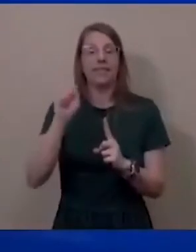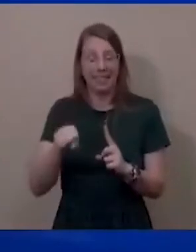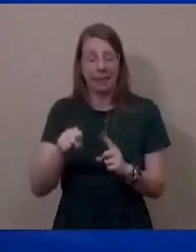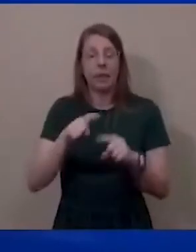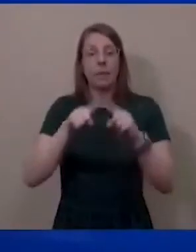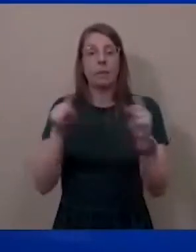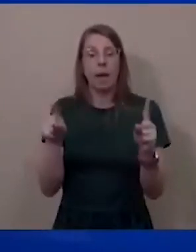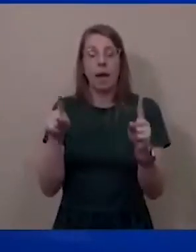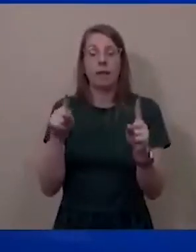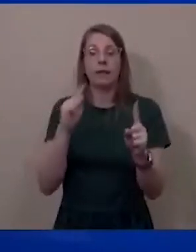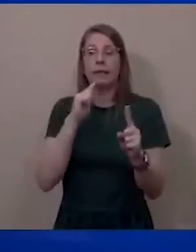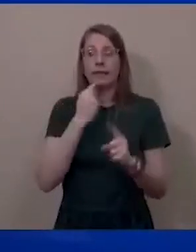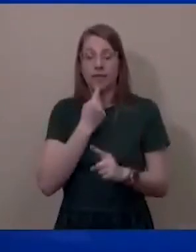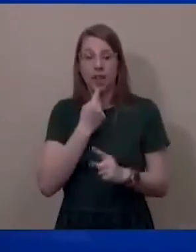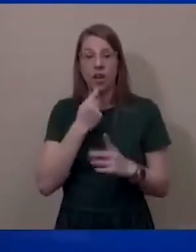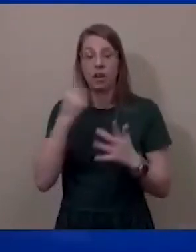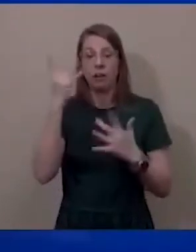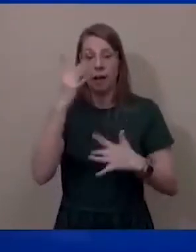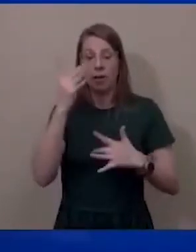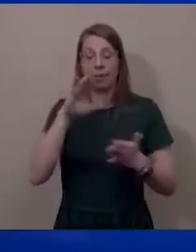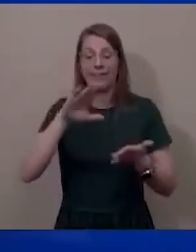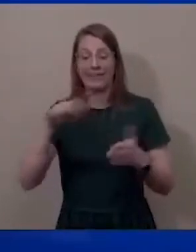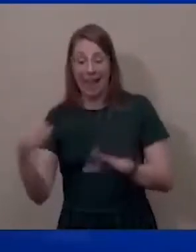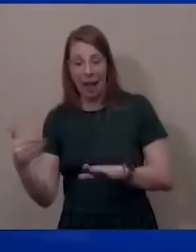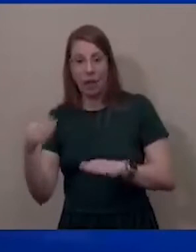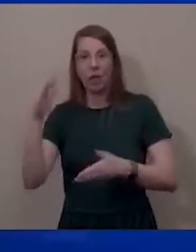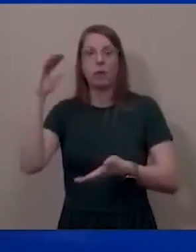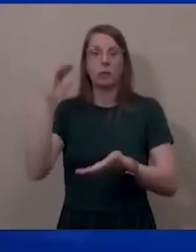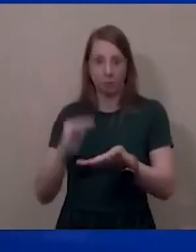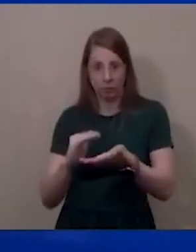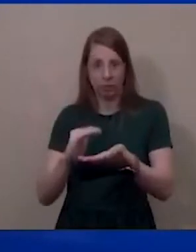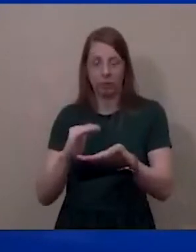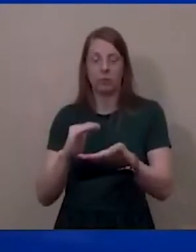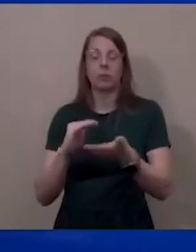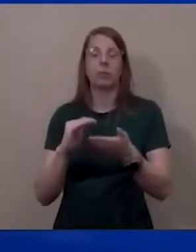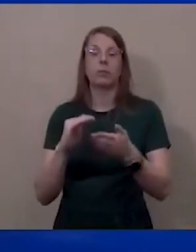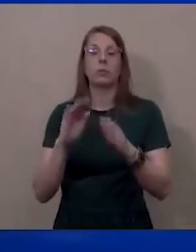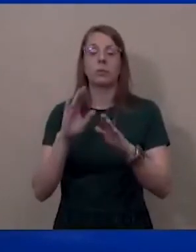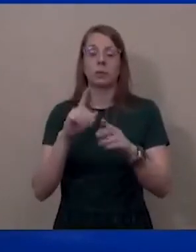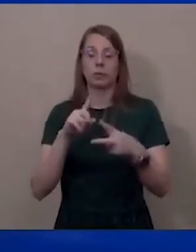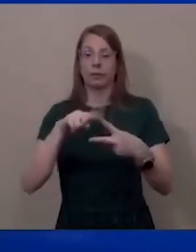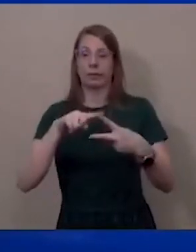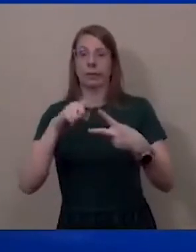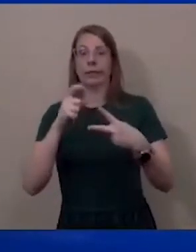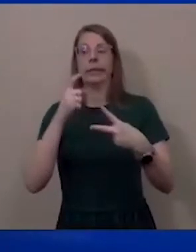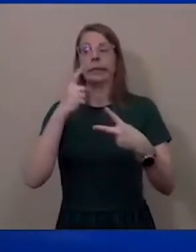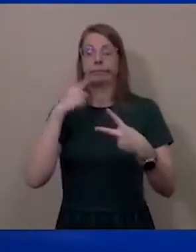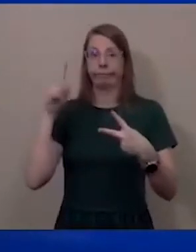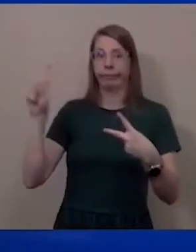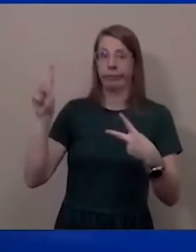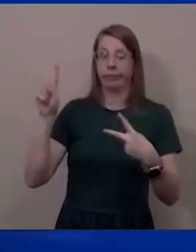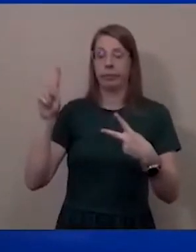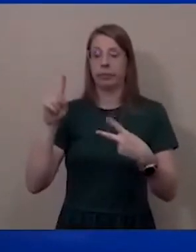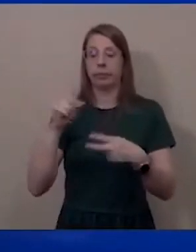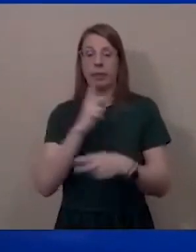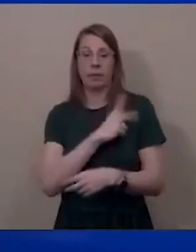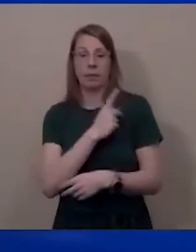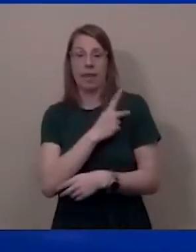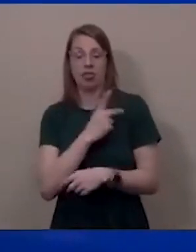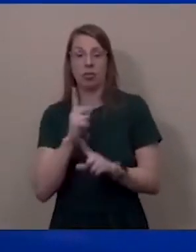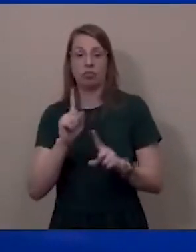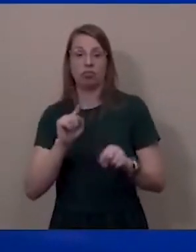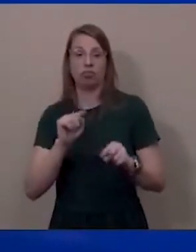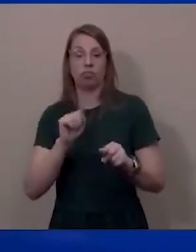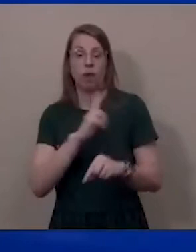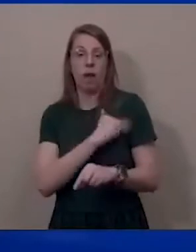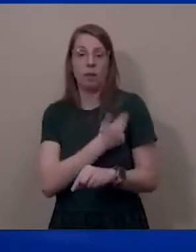of severe illness or death. And that we can say very safely, that's working. Where we're seeing patients who are coming into the